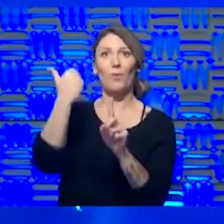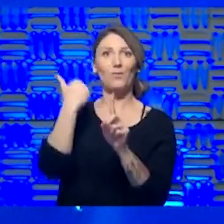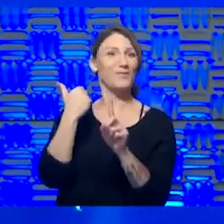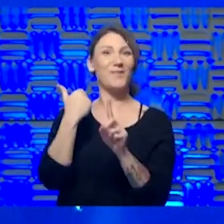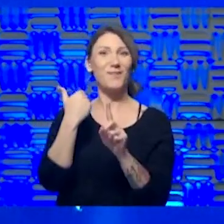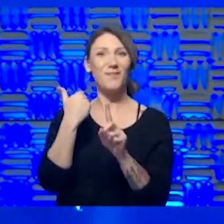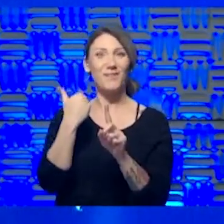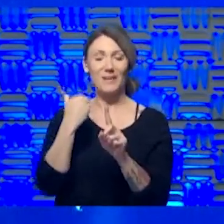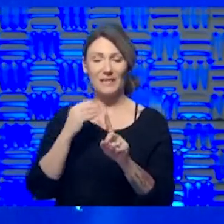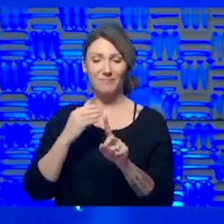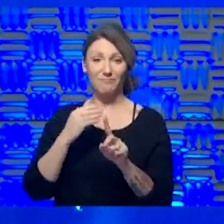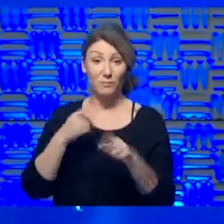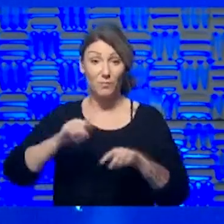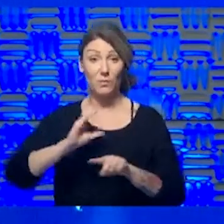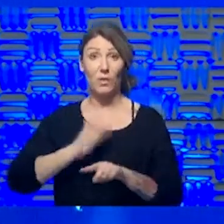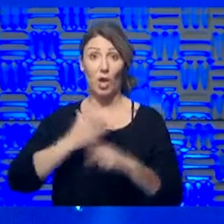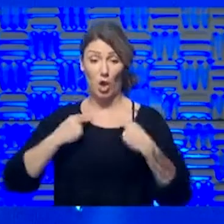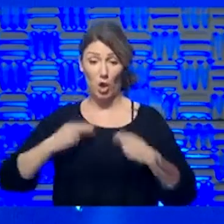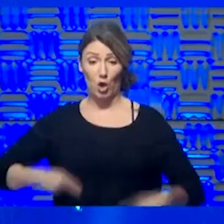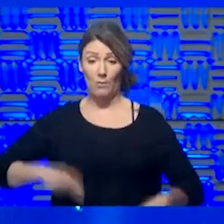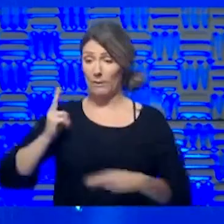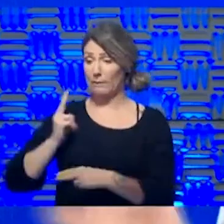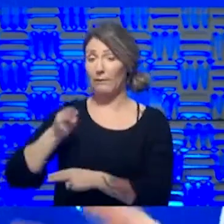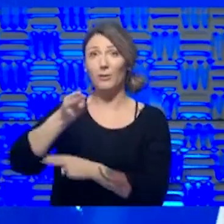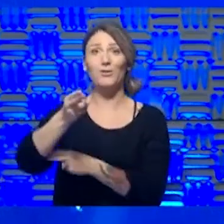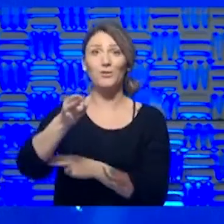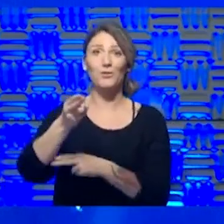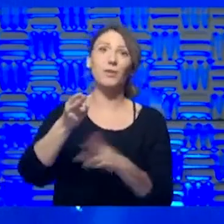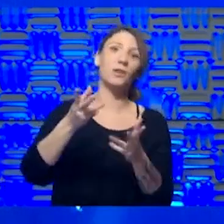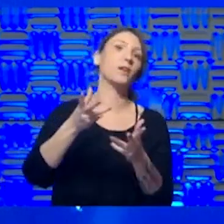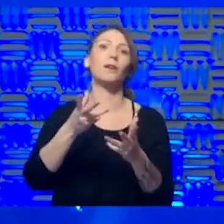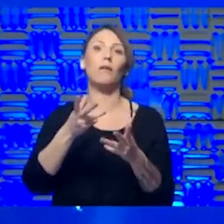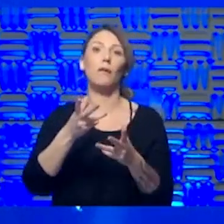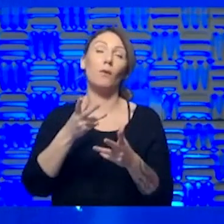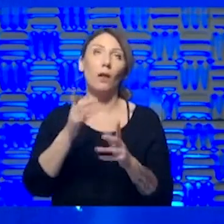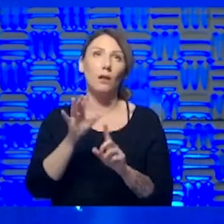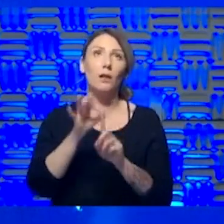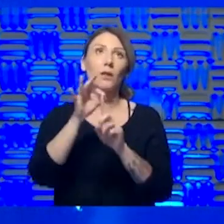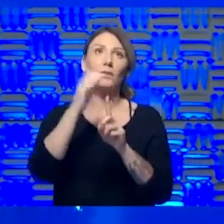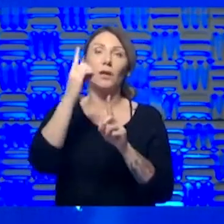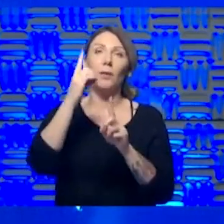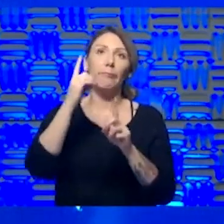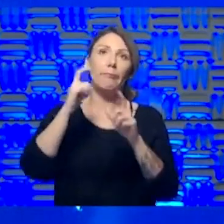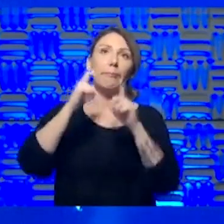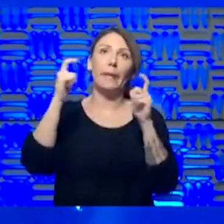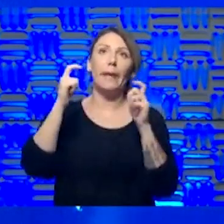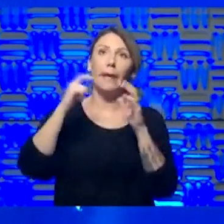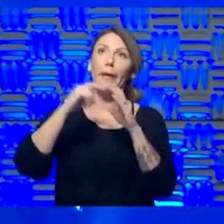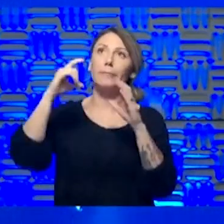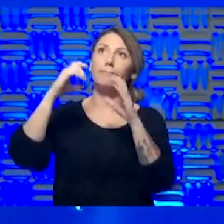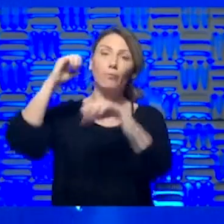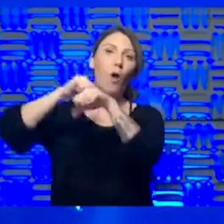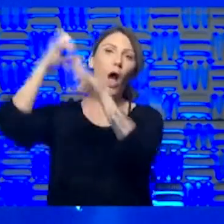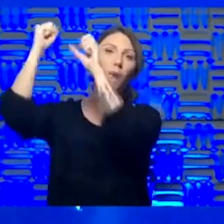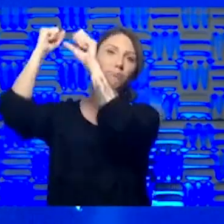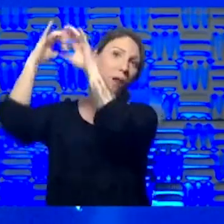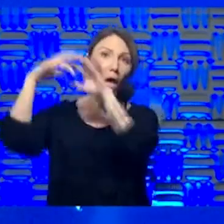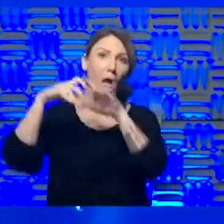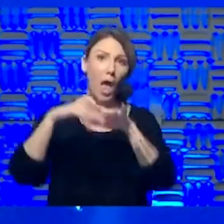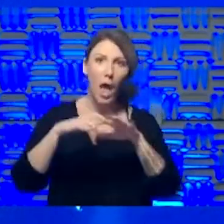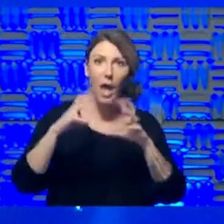in our human history, short of, I suppose, of a great big asteroid crashed the Earth and all those things, I don't think we would